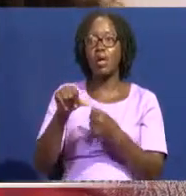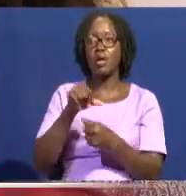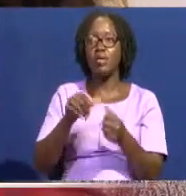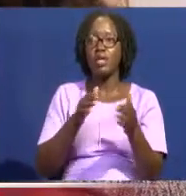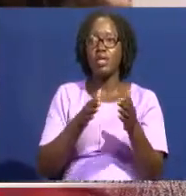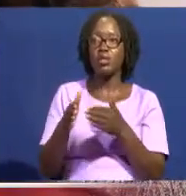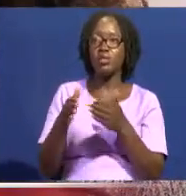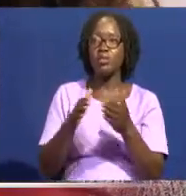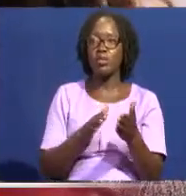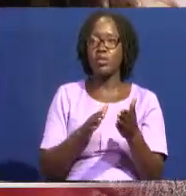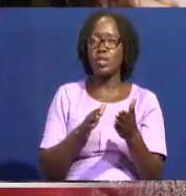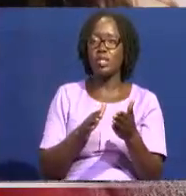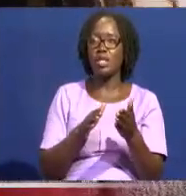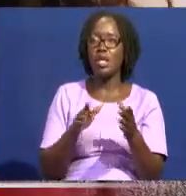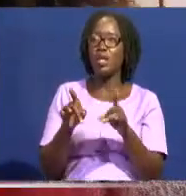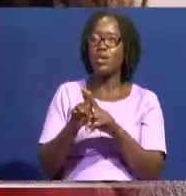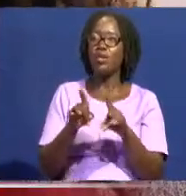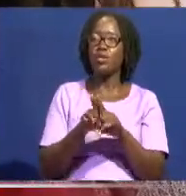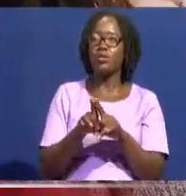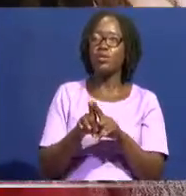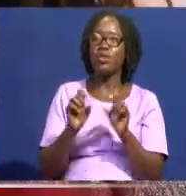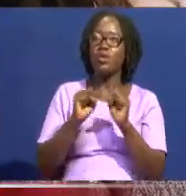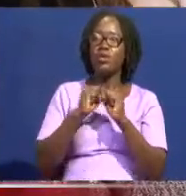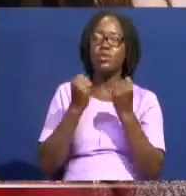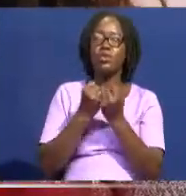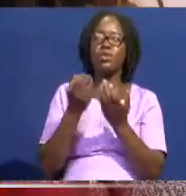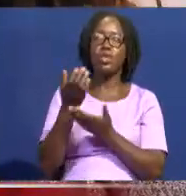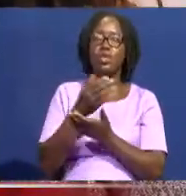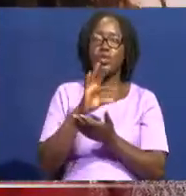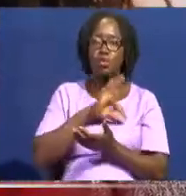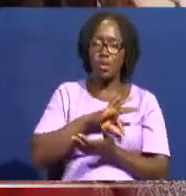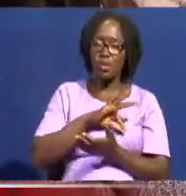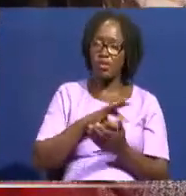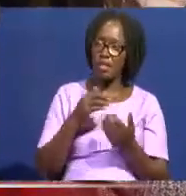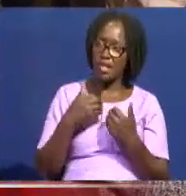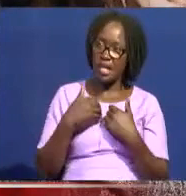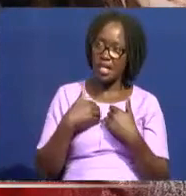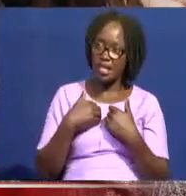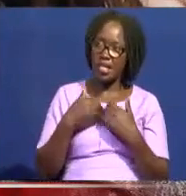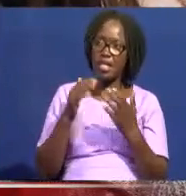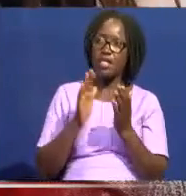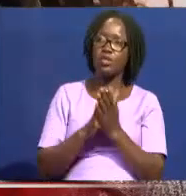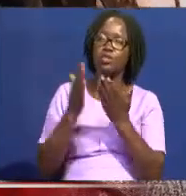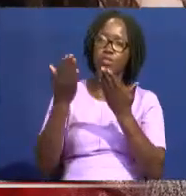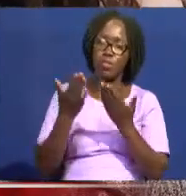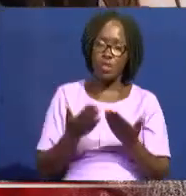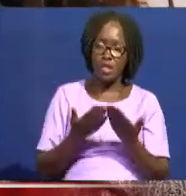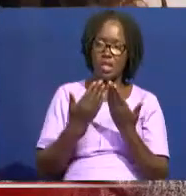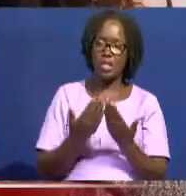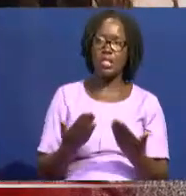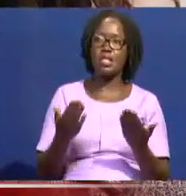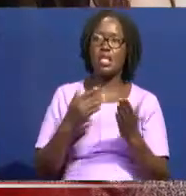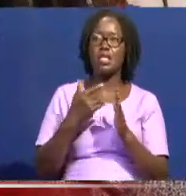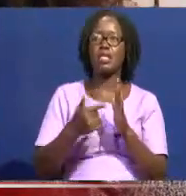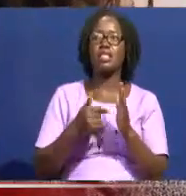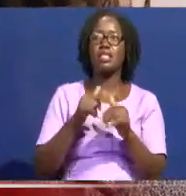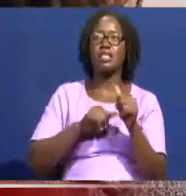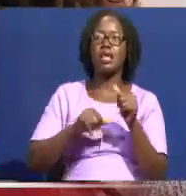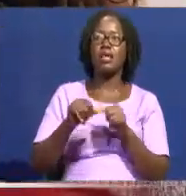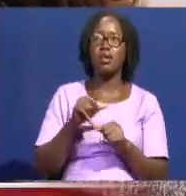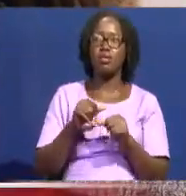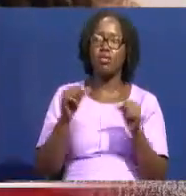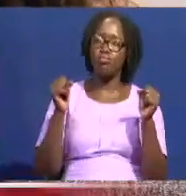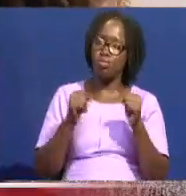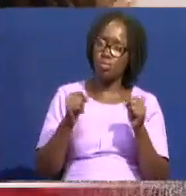the opportunity as well that has social economic benefits to actually bring in this element and industry around cooling.